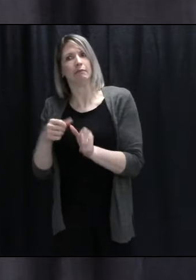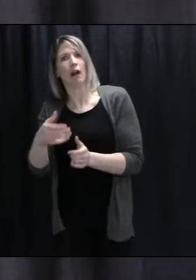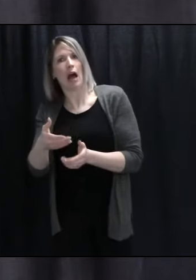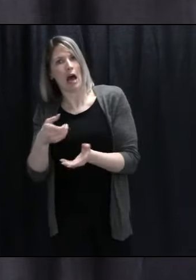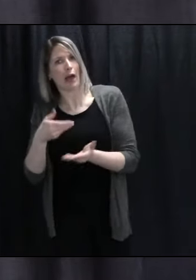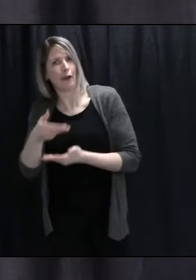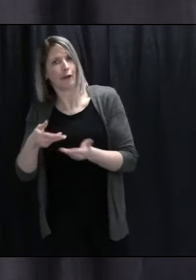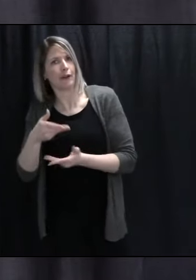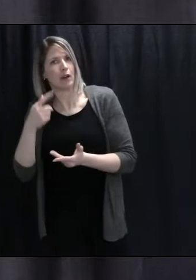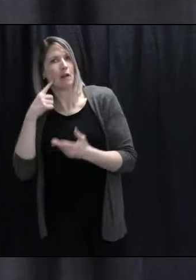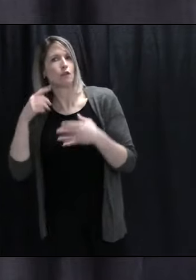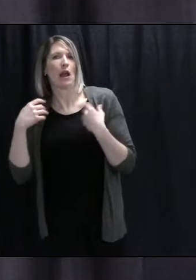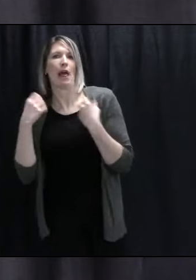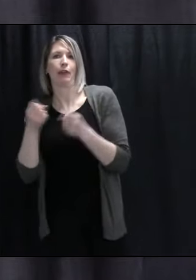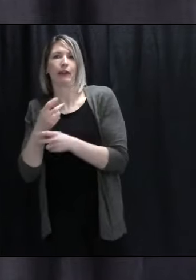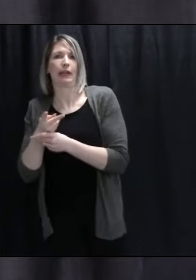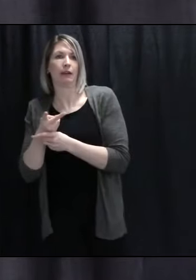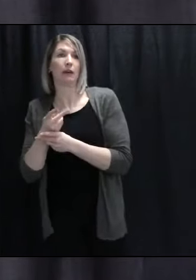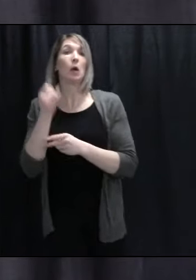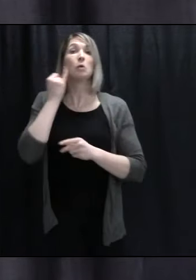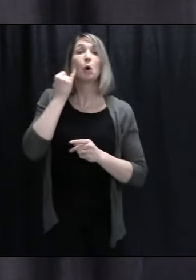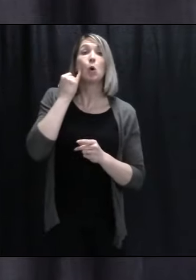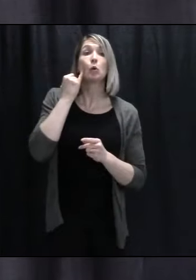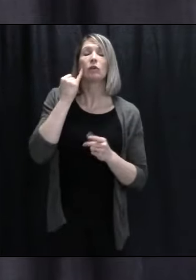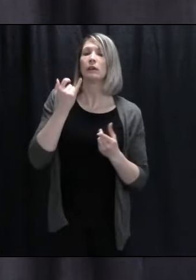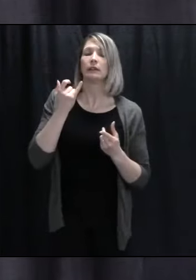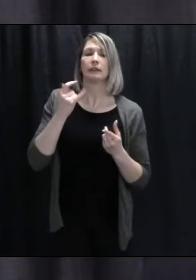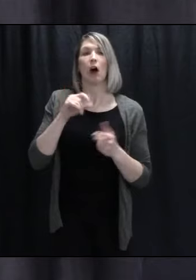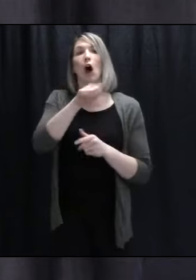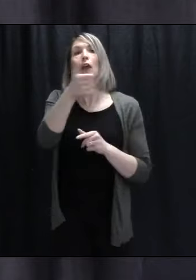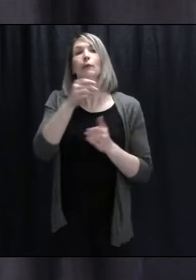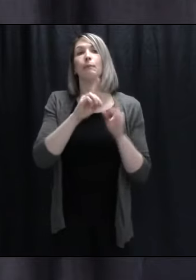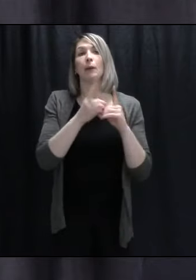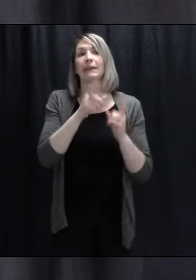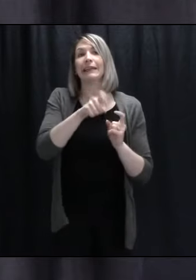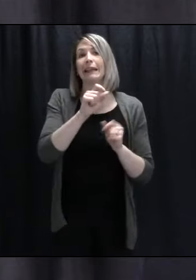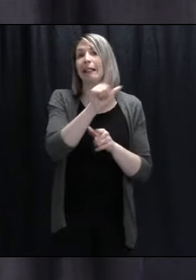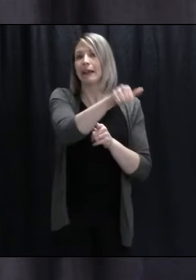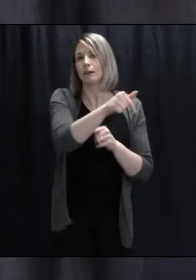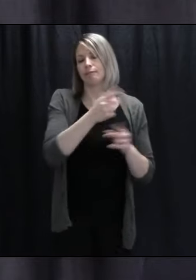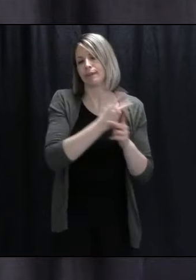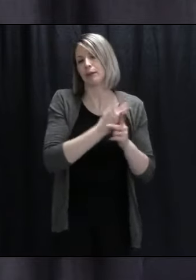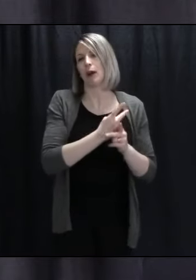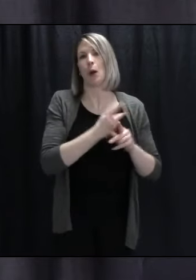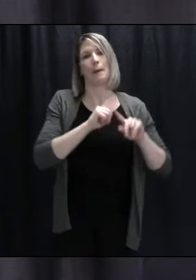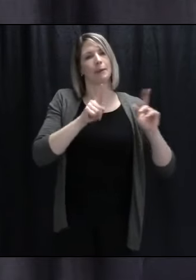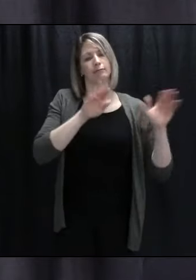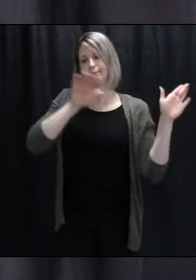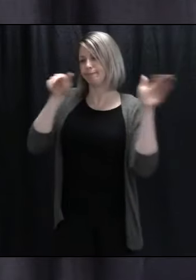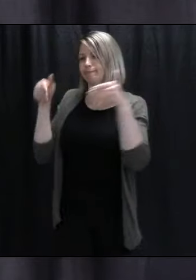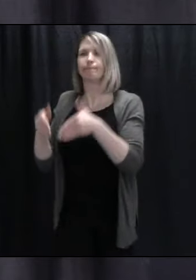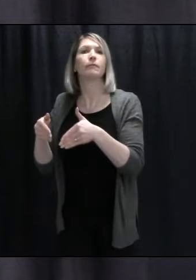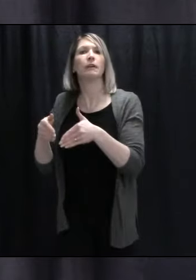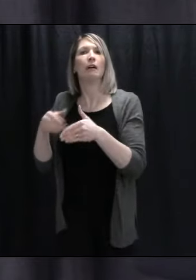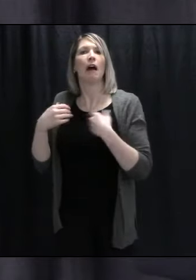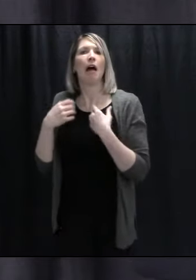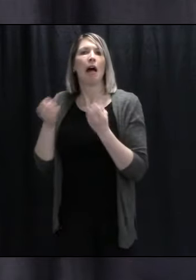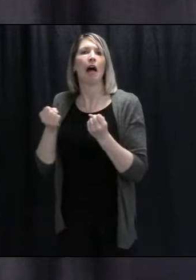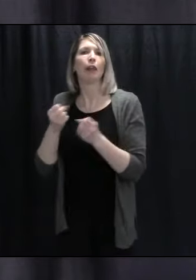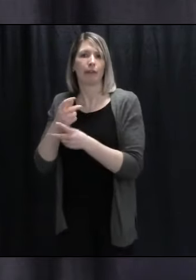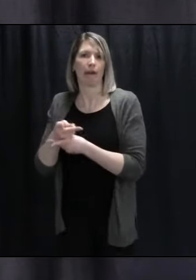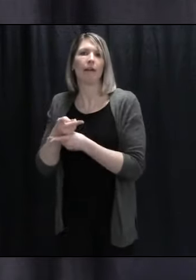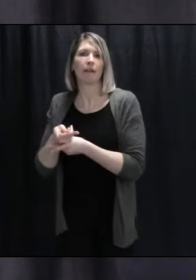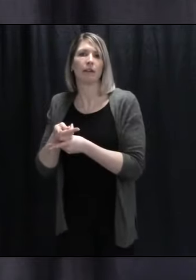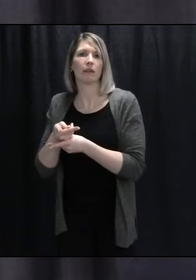we need to continue to position ourselves to put more towards healthcare if required in the future. Right now, as the minister has said, as the